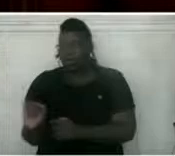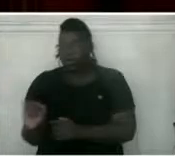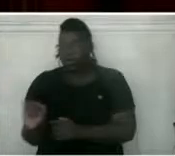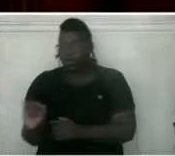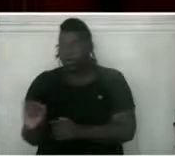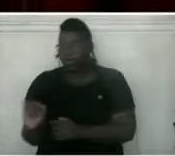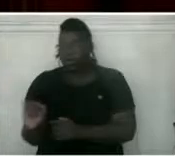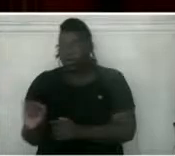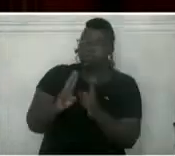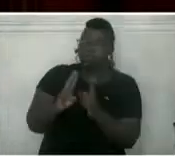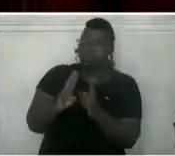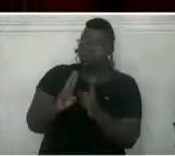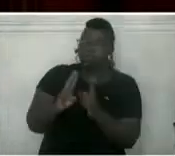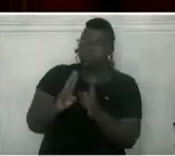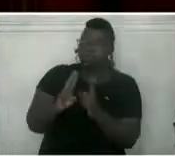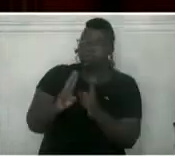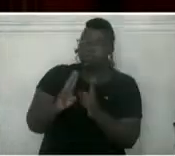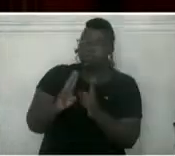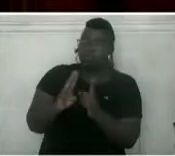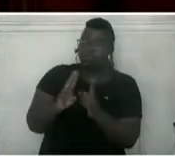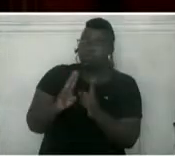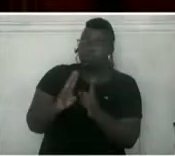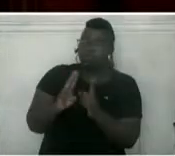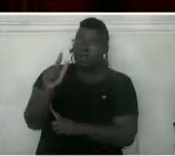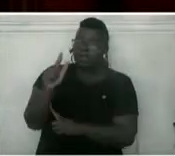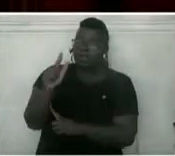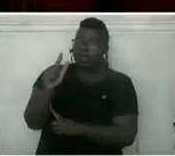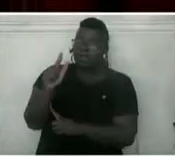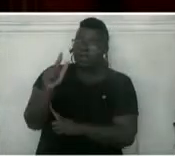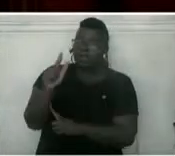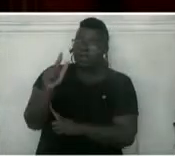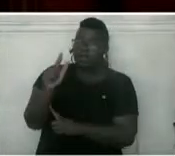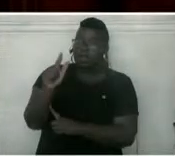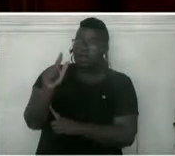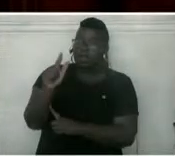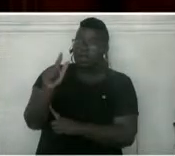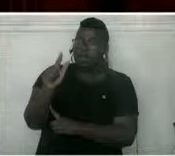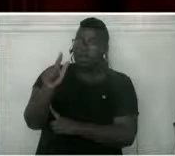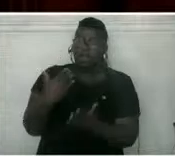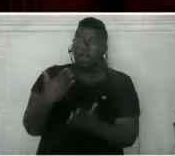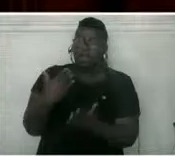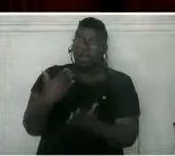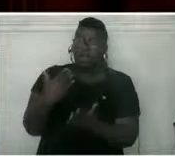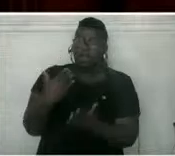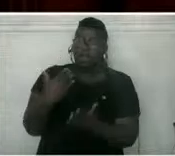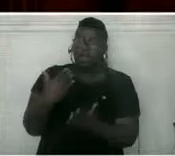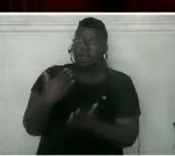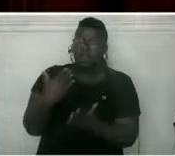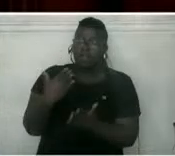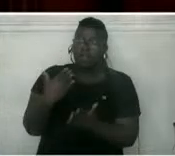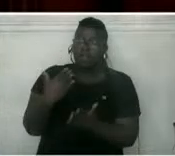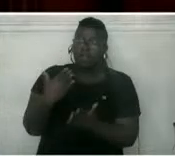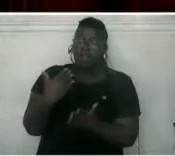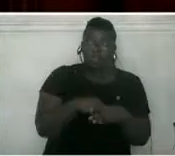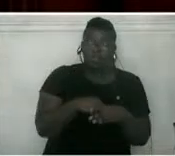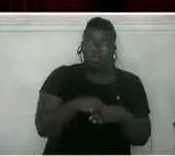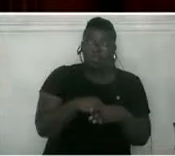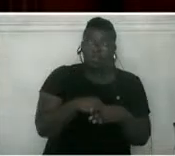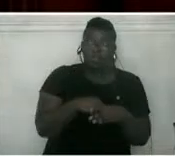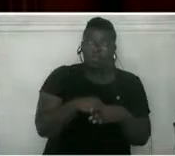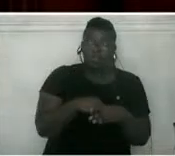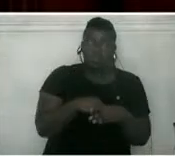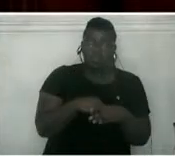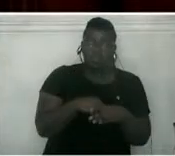Siyagqugquzela abantwana mabafunde besakhula ze bakwazi ukuba ingxenye yesizwe. We will continue